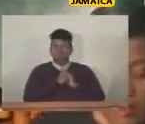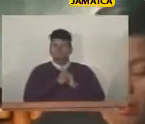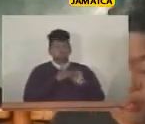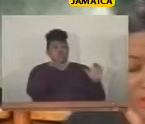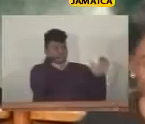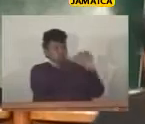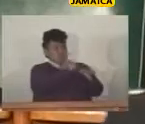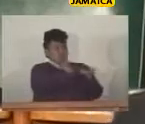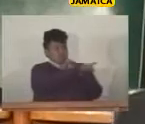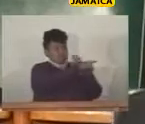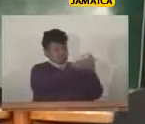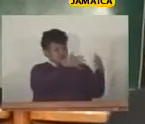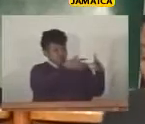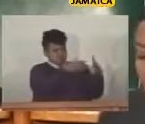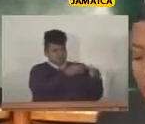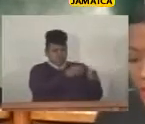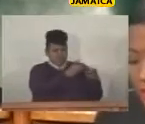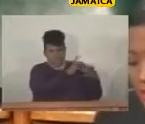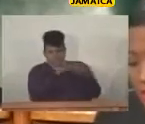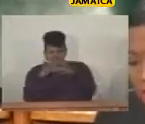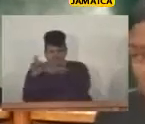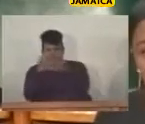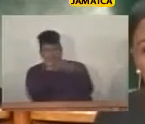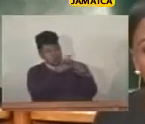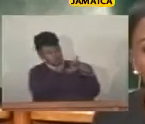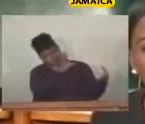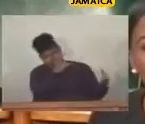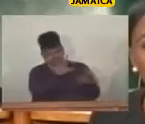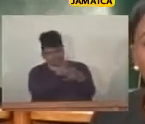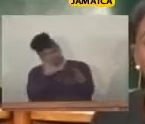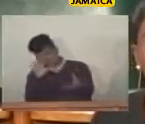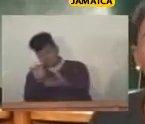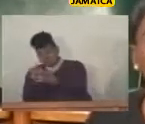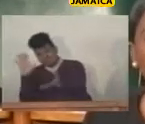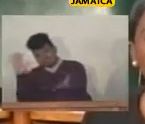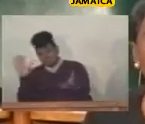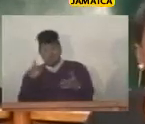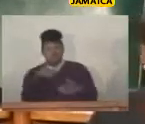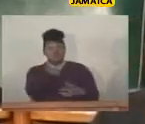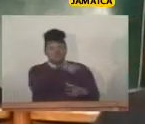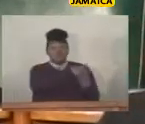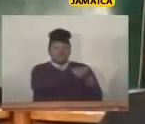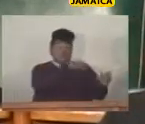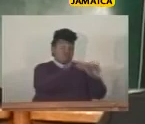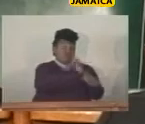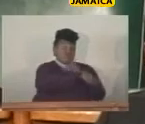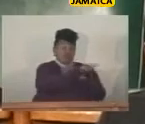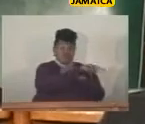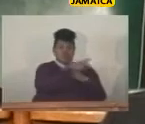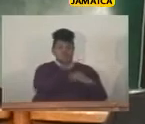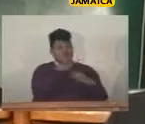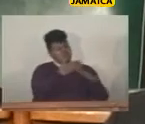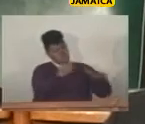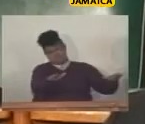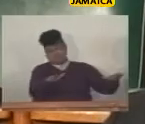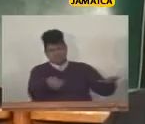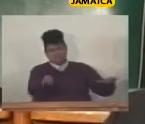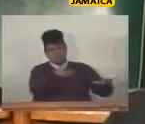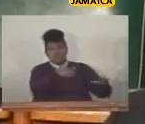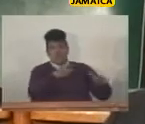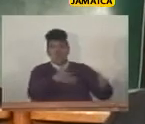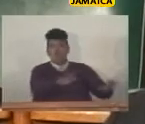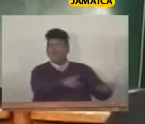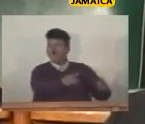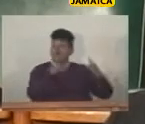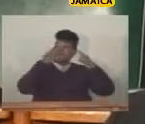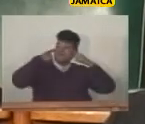organized crime, and we must undermine and disrupt the criminal enterprises that have been allowed to